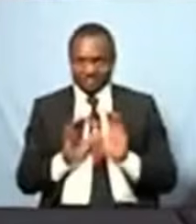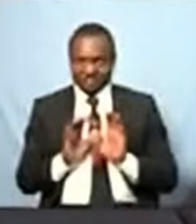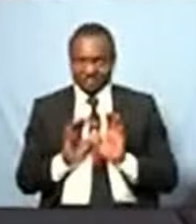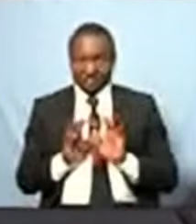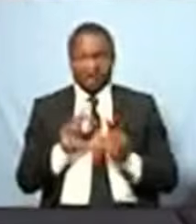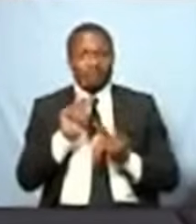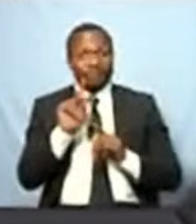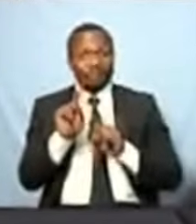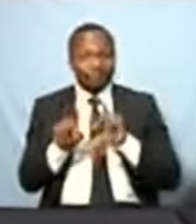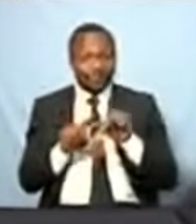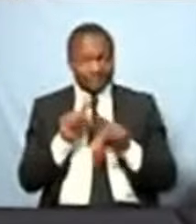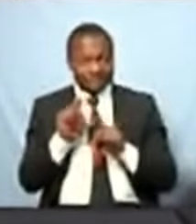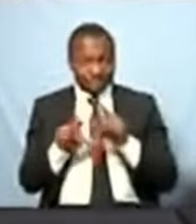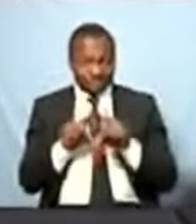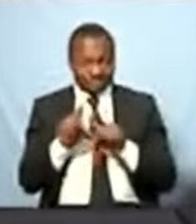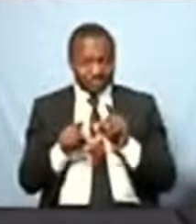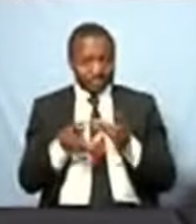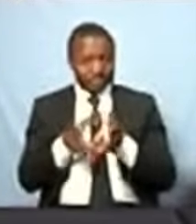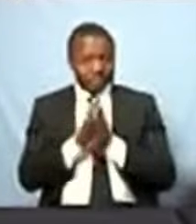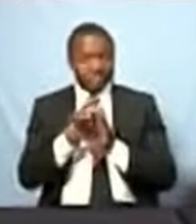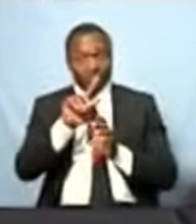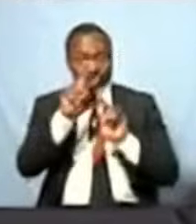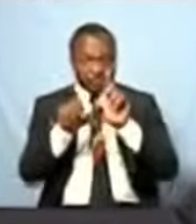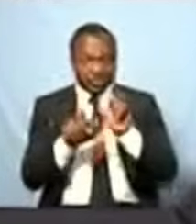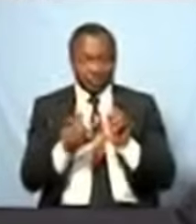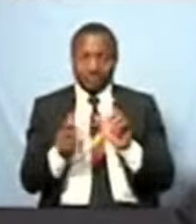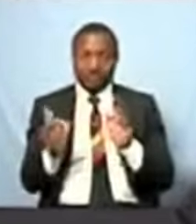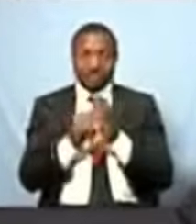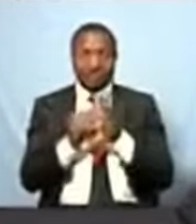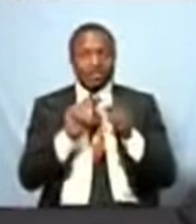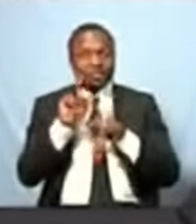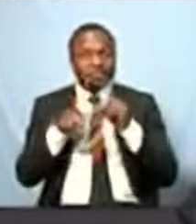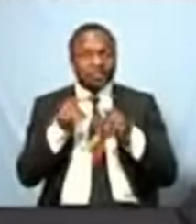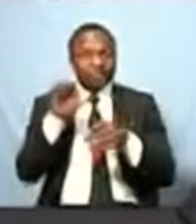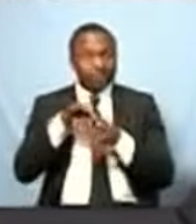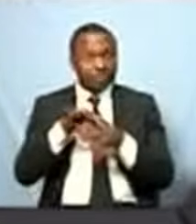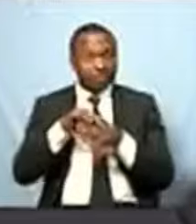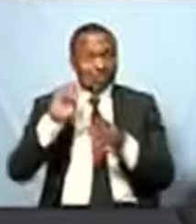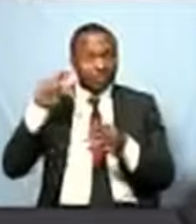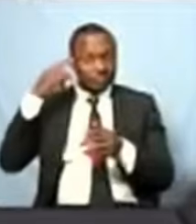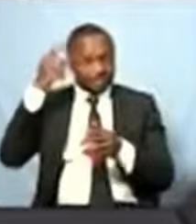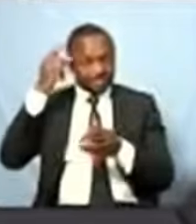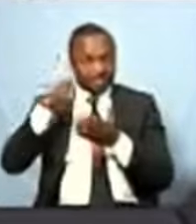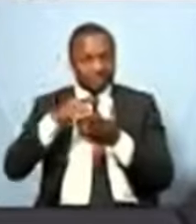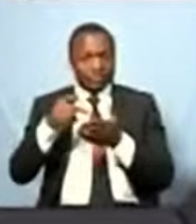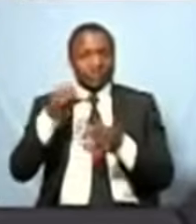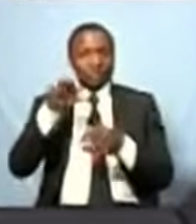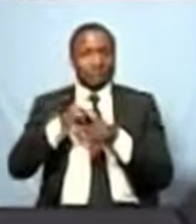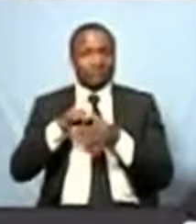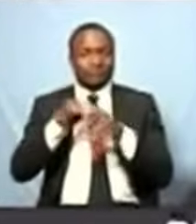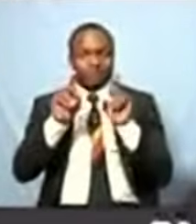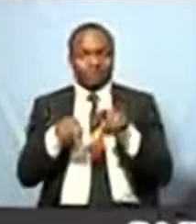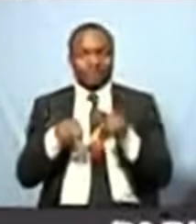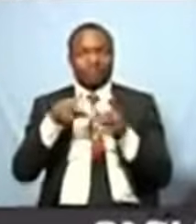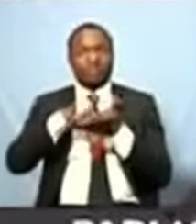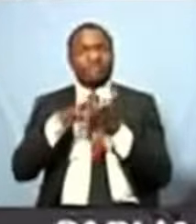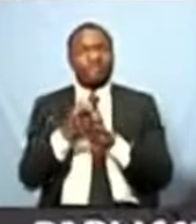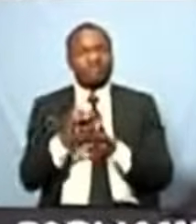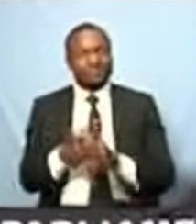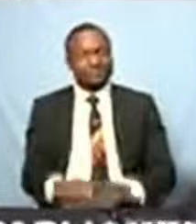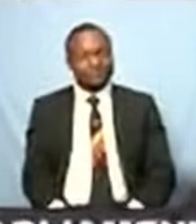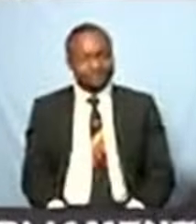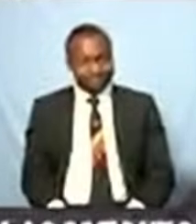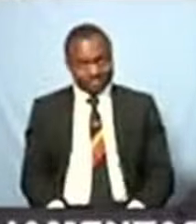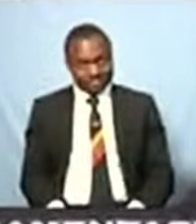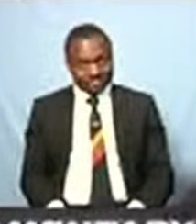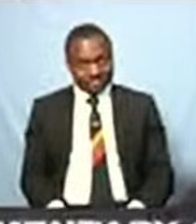Are people, I'm asking the question again, are people electing a political party or are they electing a person? It's mixed, all